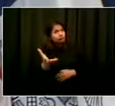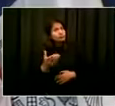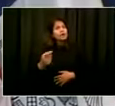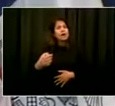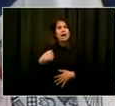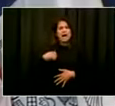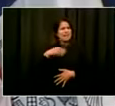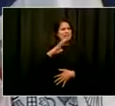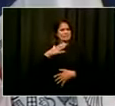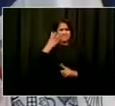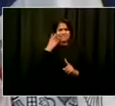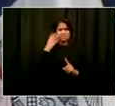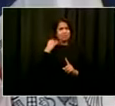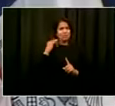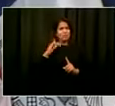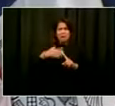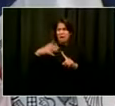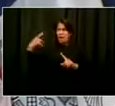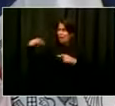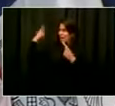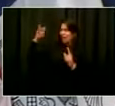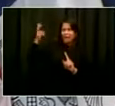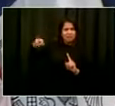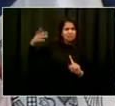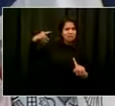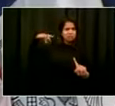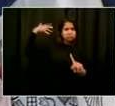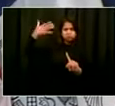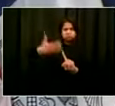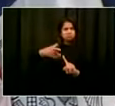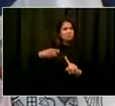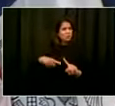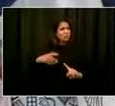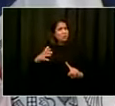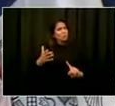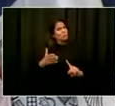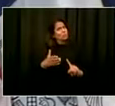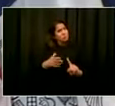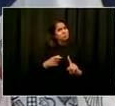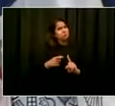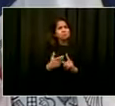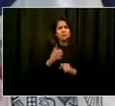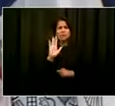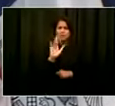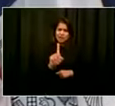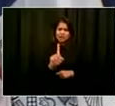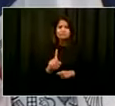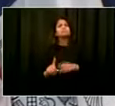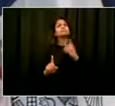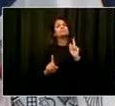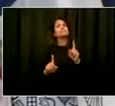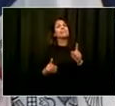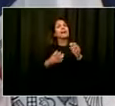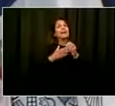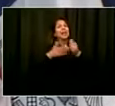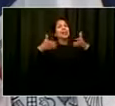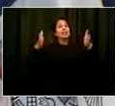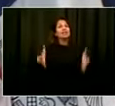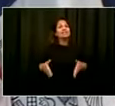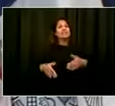leader of the PBA says reflects the whole NYPD, and that's just false. That's painfully, bluntly false.